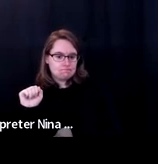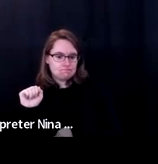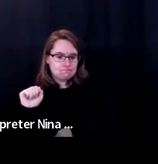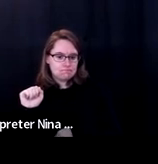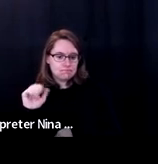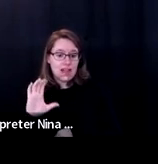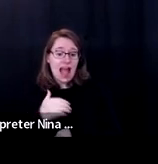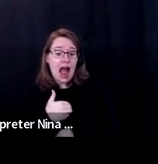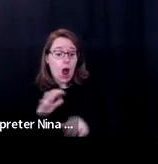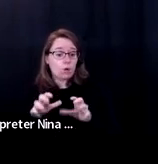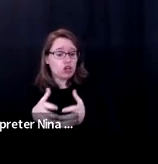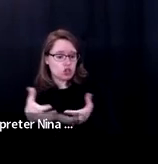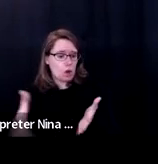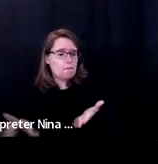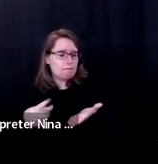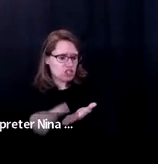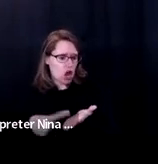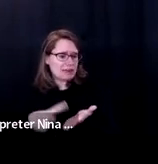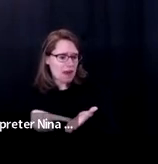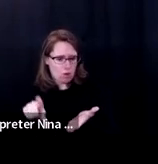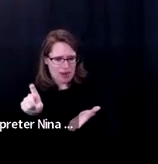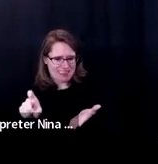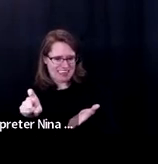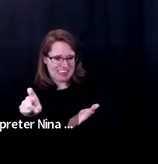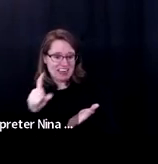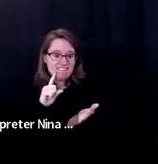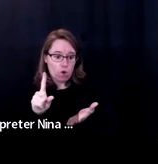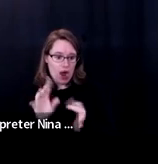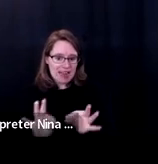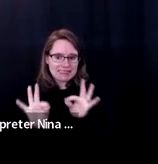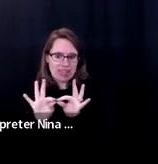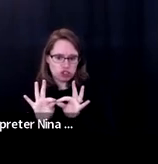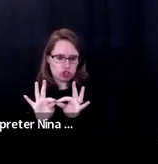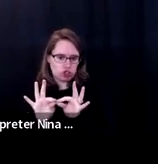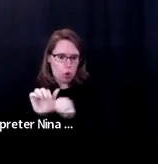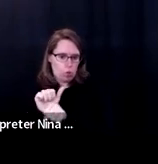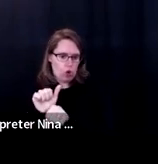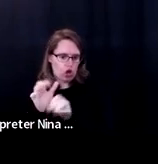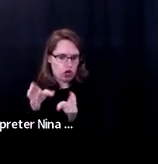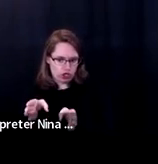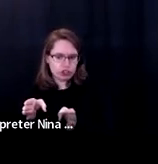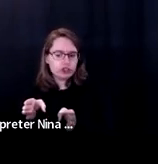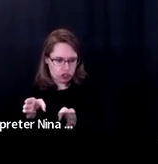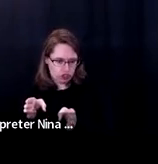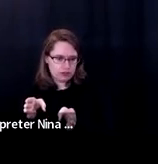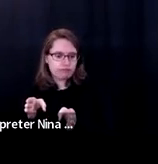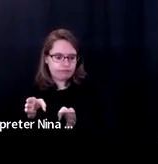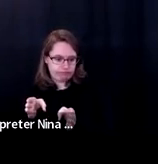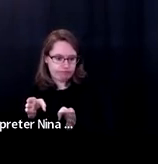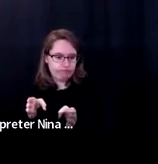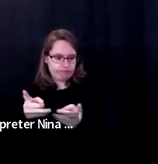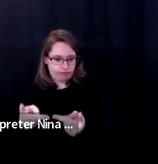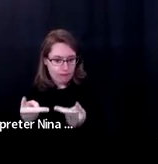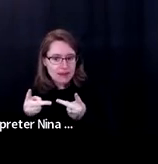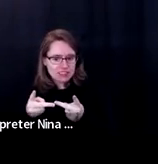Our group talked about the need for the essential workforce to, that the positions